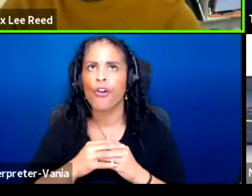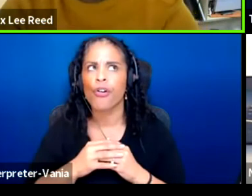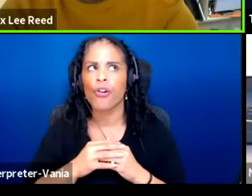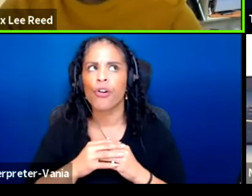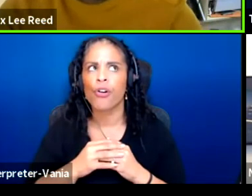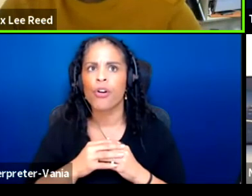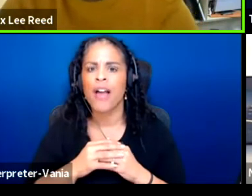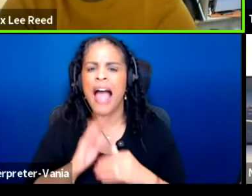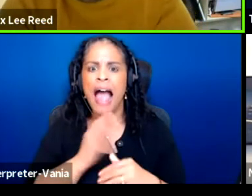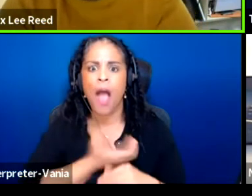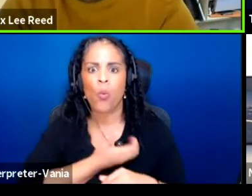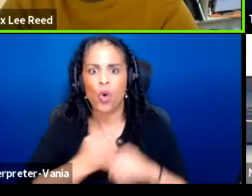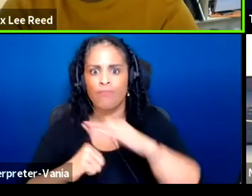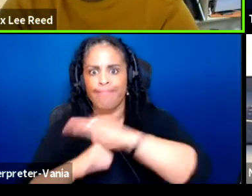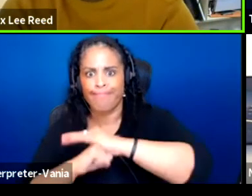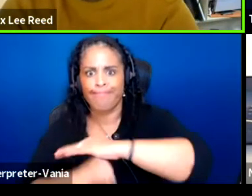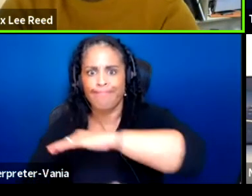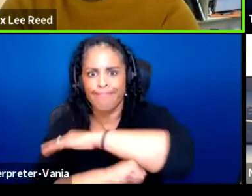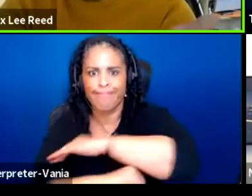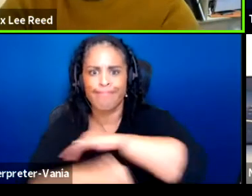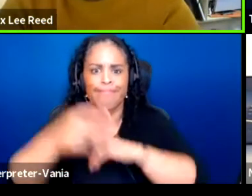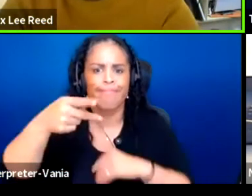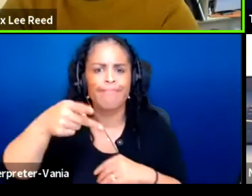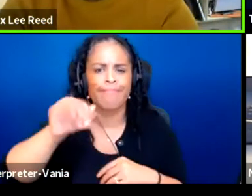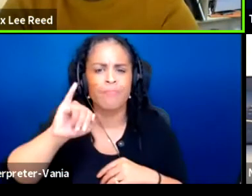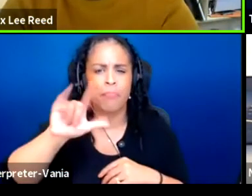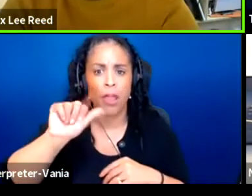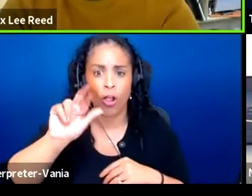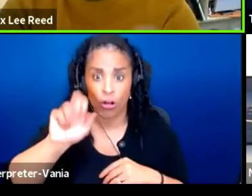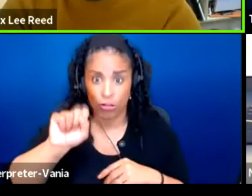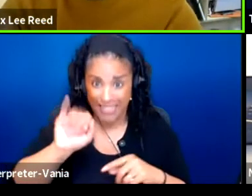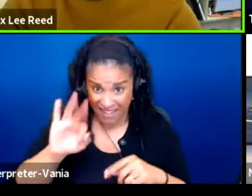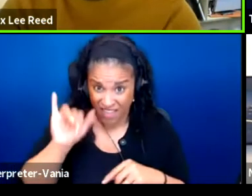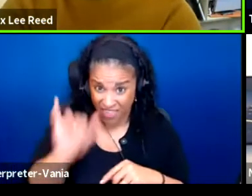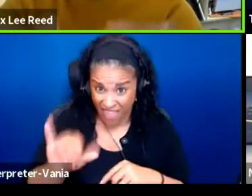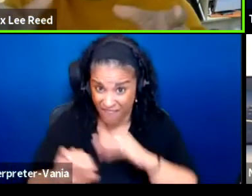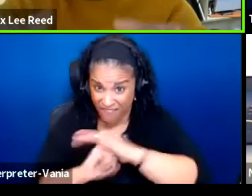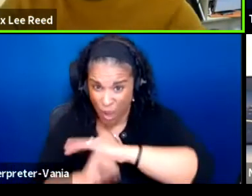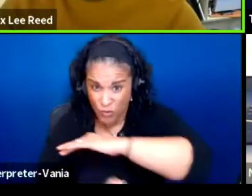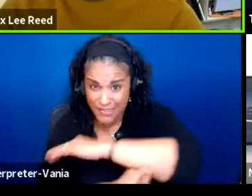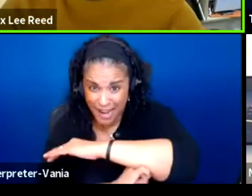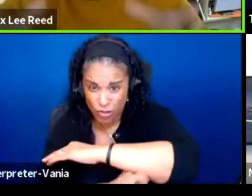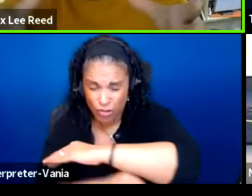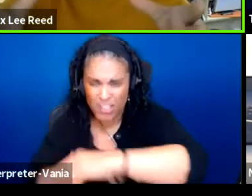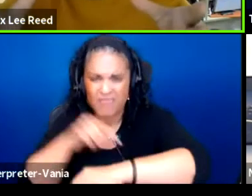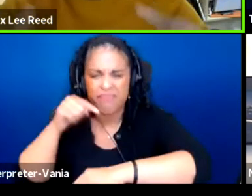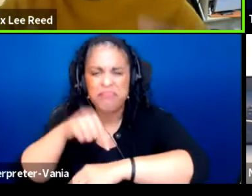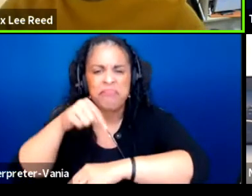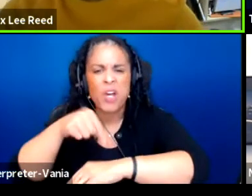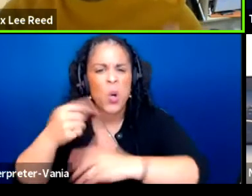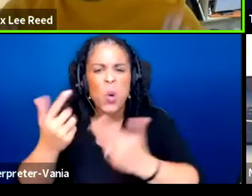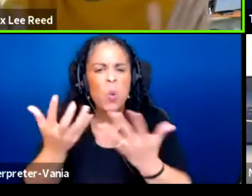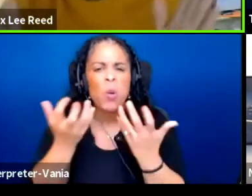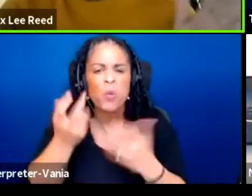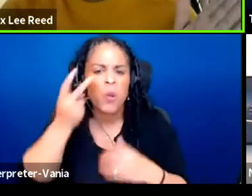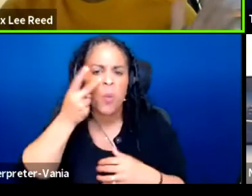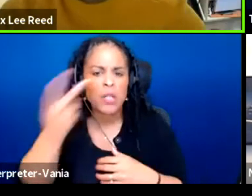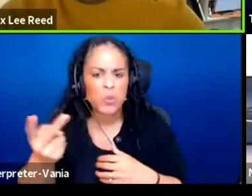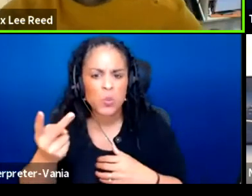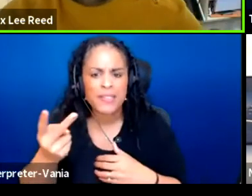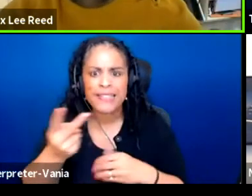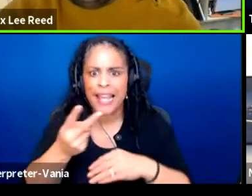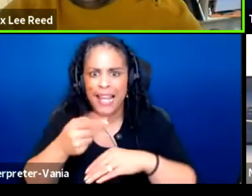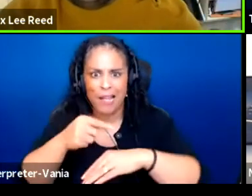what are our pillars? If that's the foundation that we're building on, right? Then what do we want to see